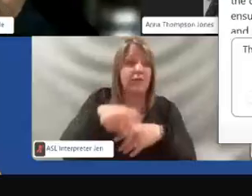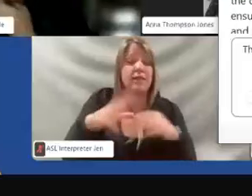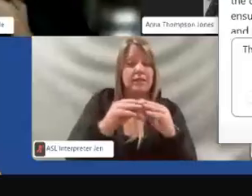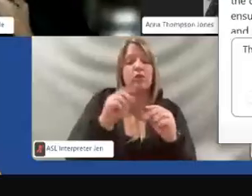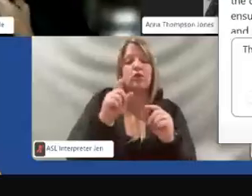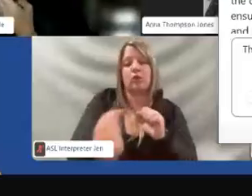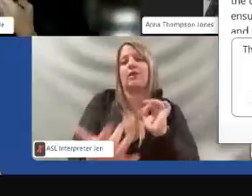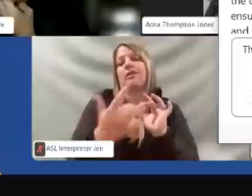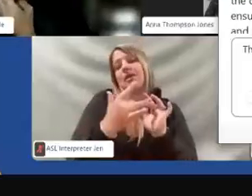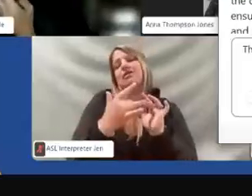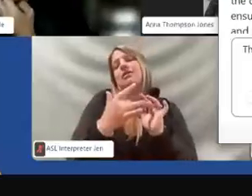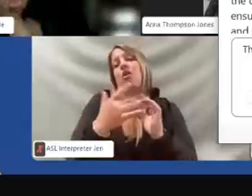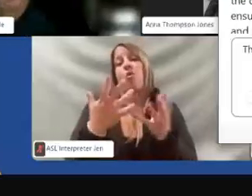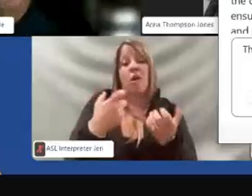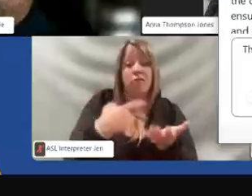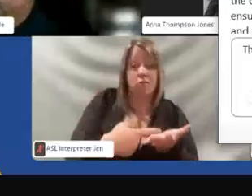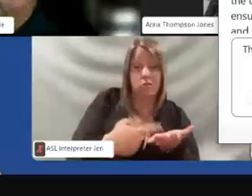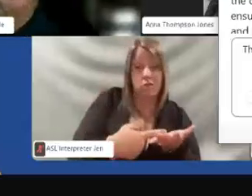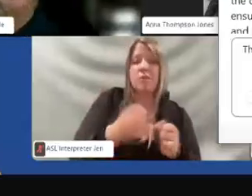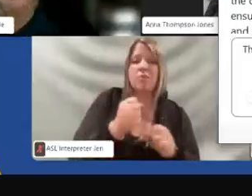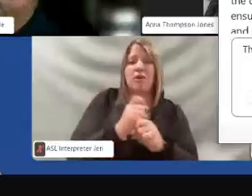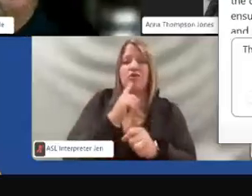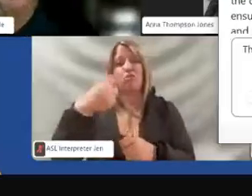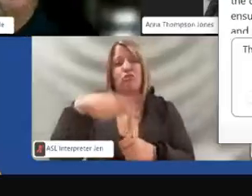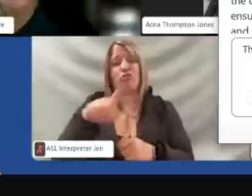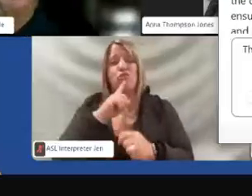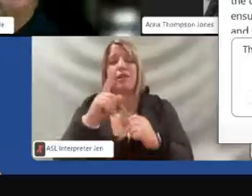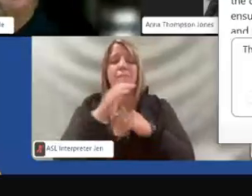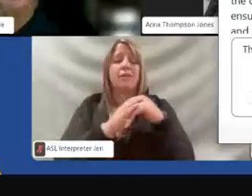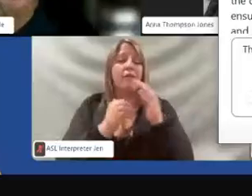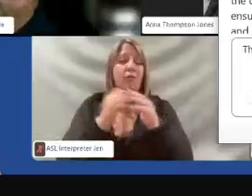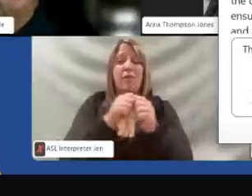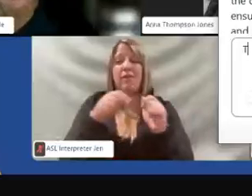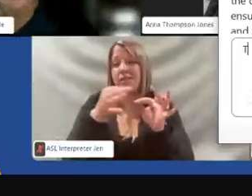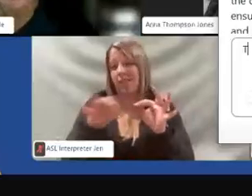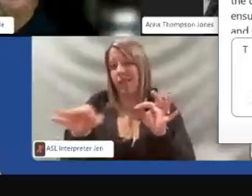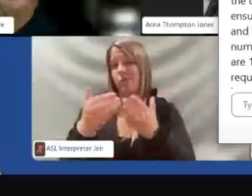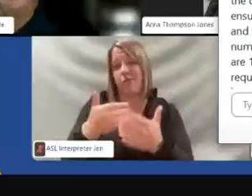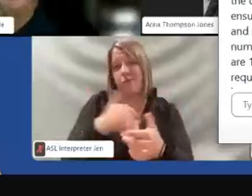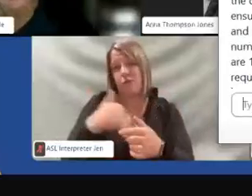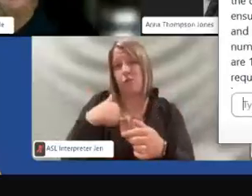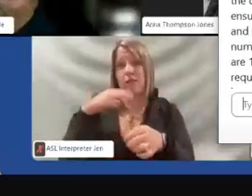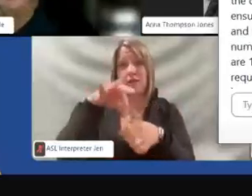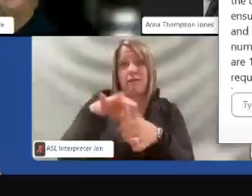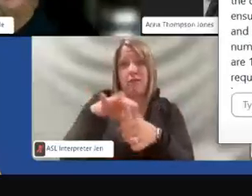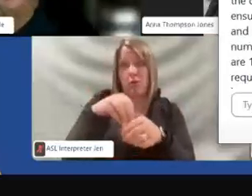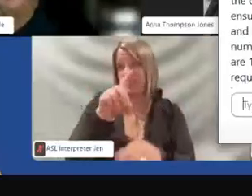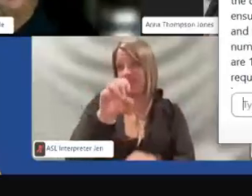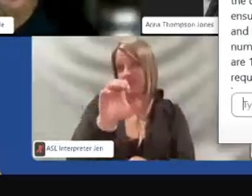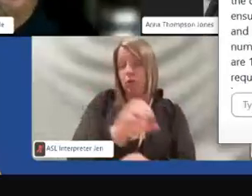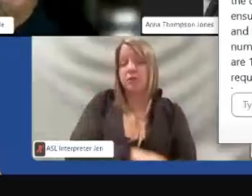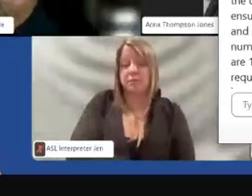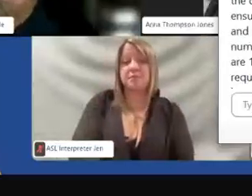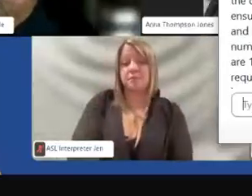can reach out, or things that you want to talk about. We want to make sure everybody's really comfortable with the language in here before we put it to a vote in December.